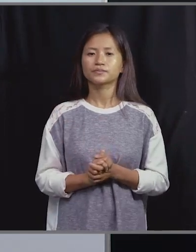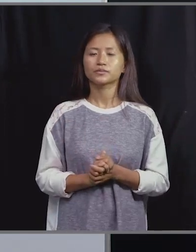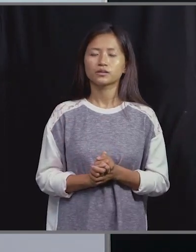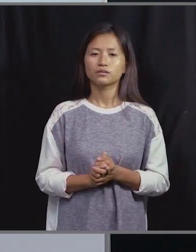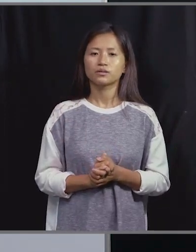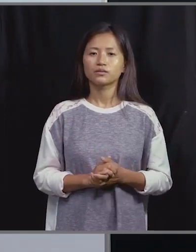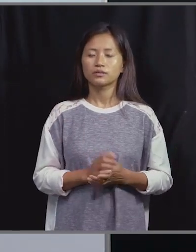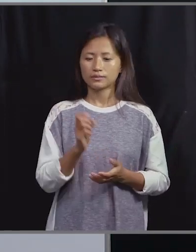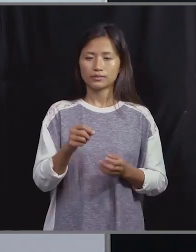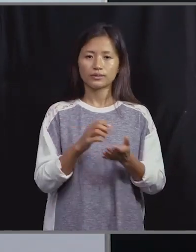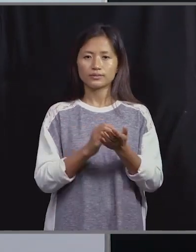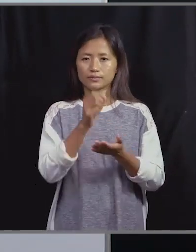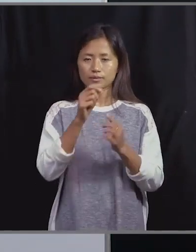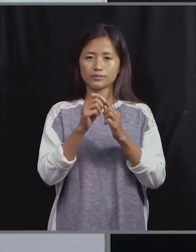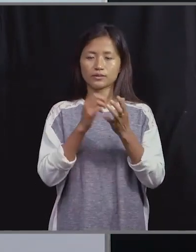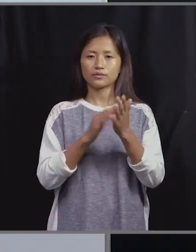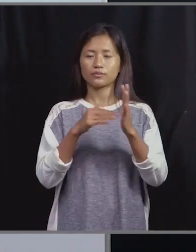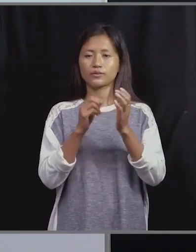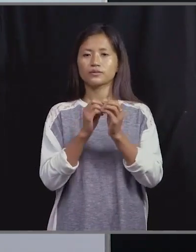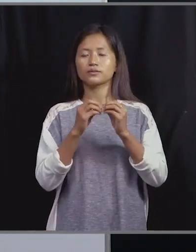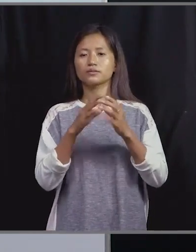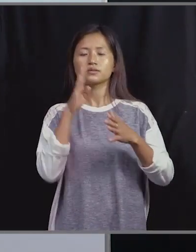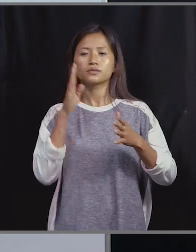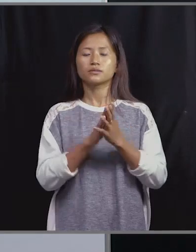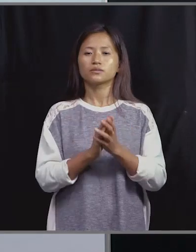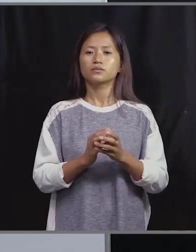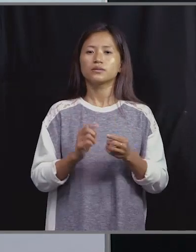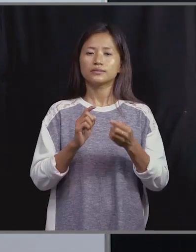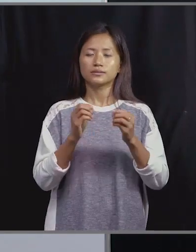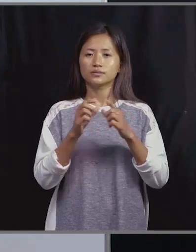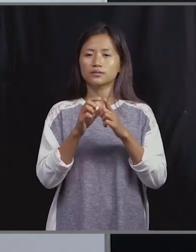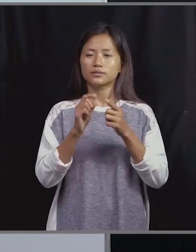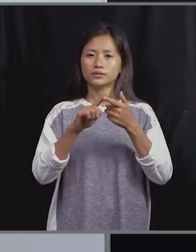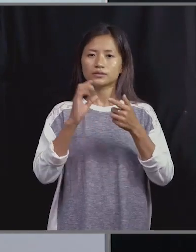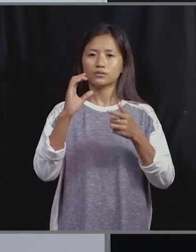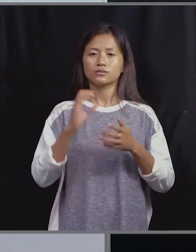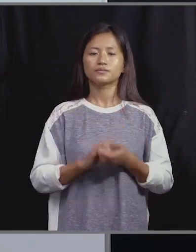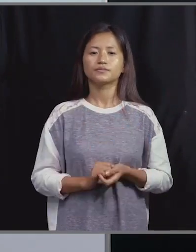to the Santals by the Zamindars as well as the British was known as Damin-e-Ko.